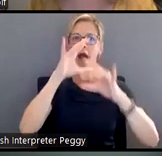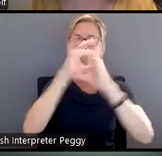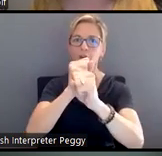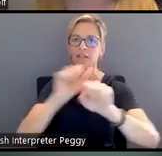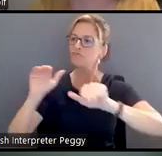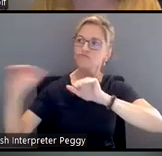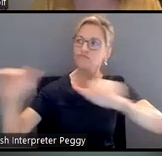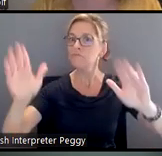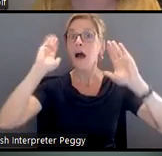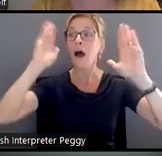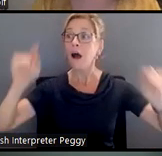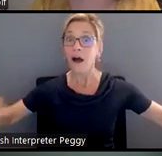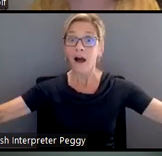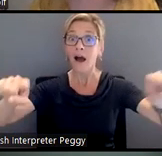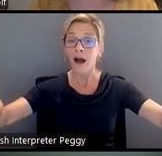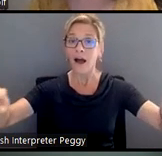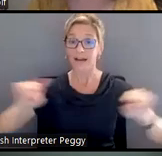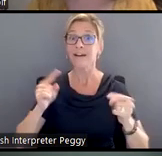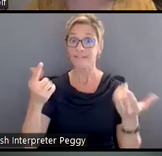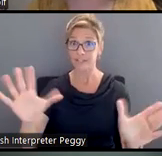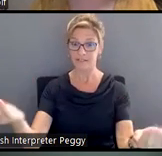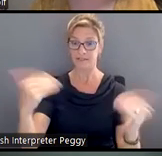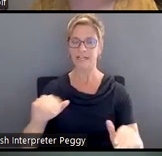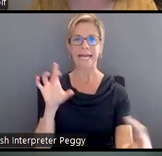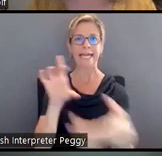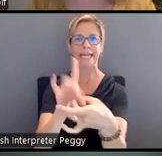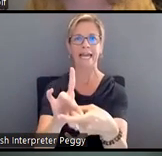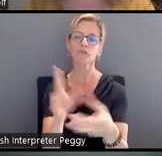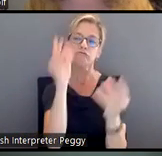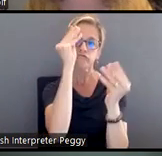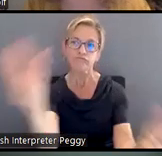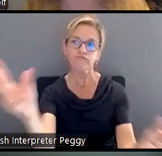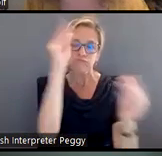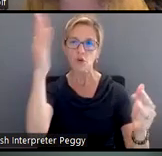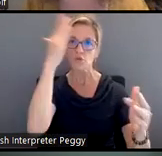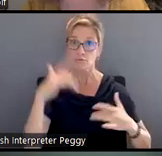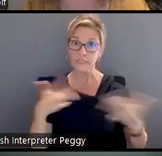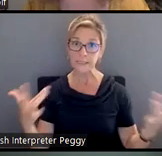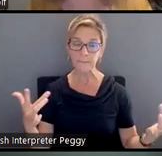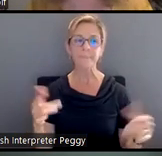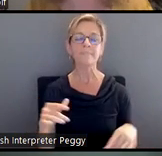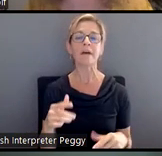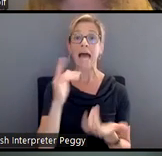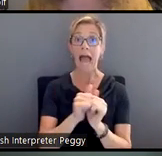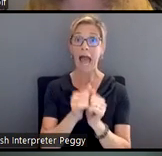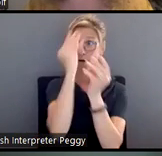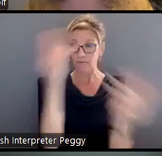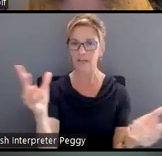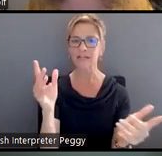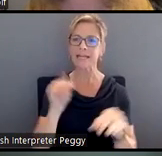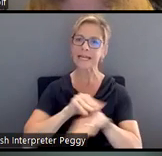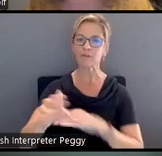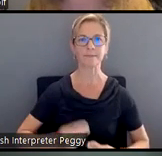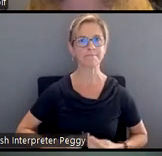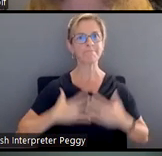We have to provide them with enough information so they feel part of it, and then we inspire them, and we then engage them in